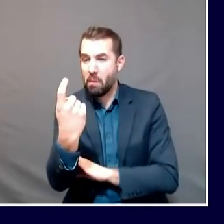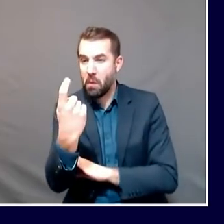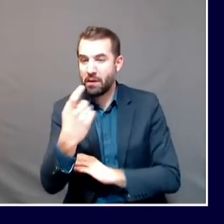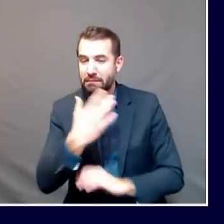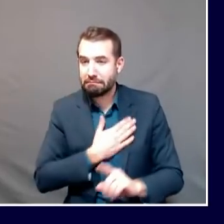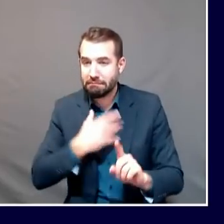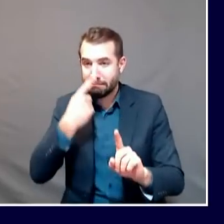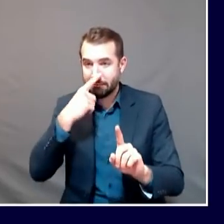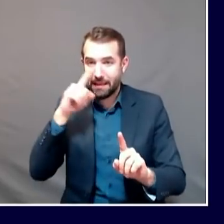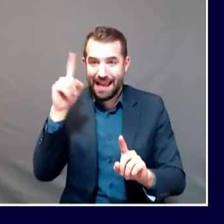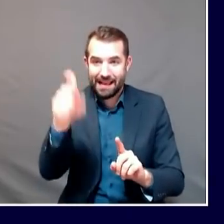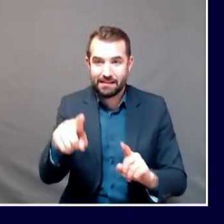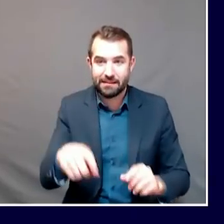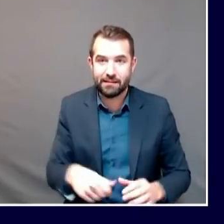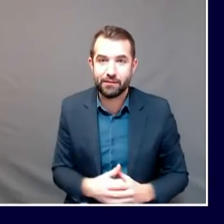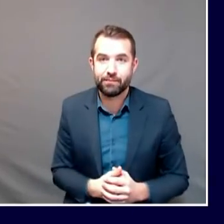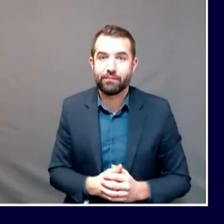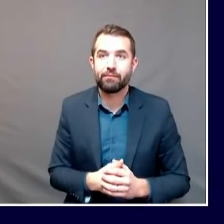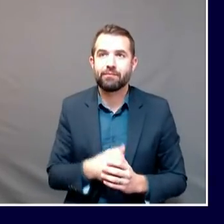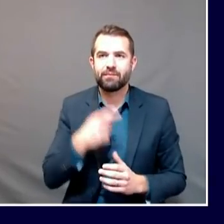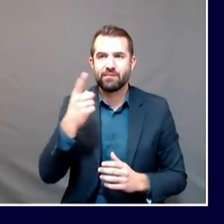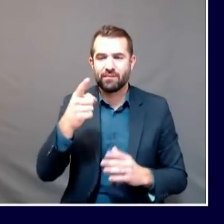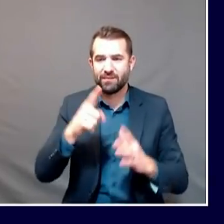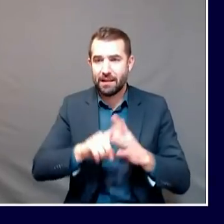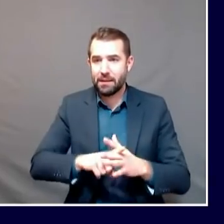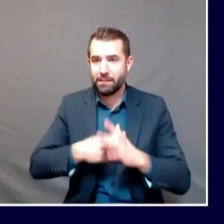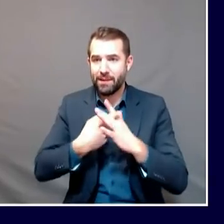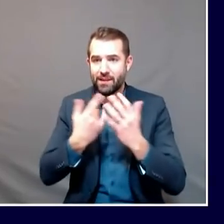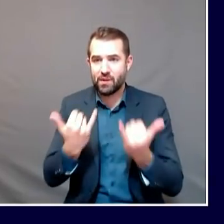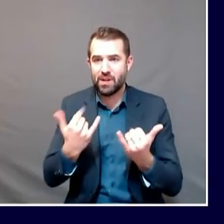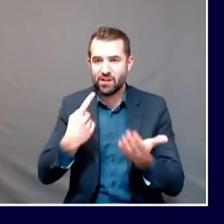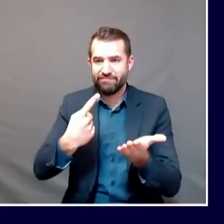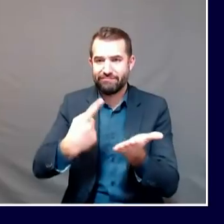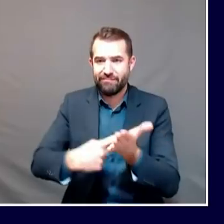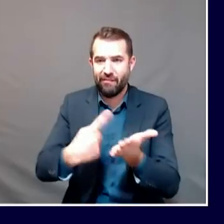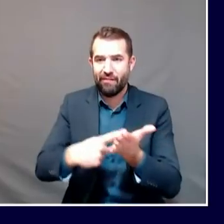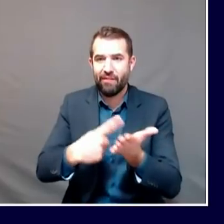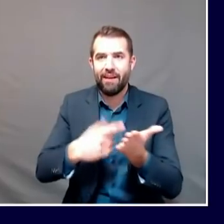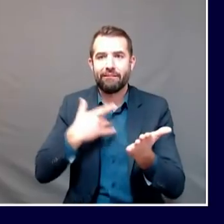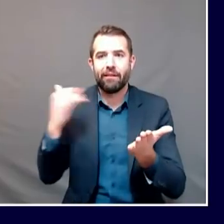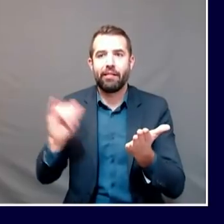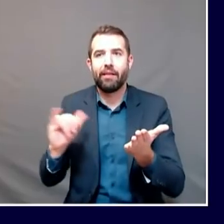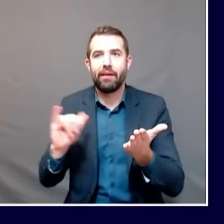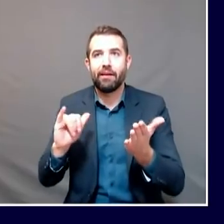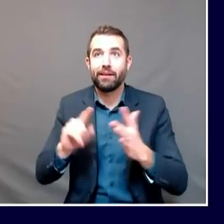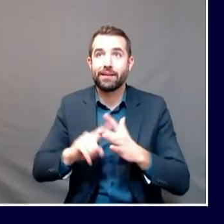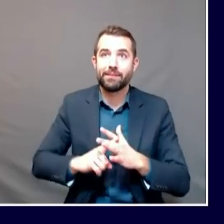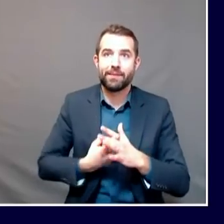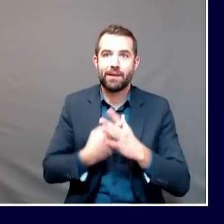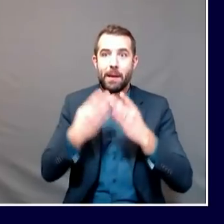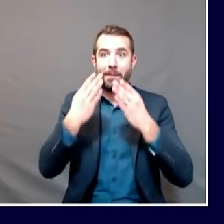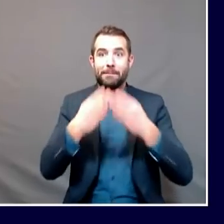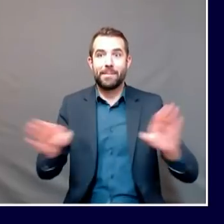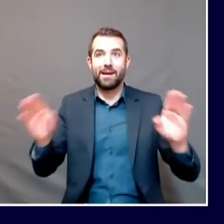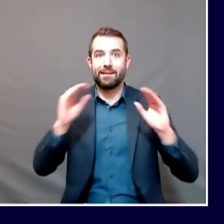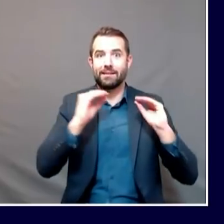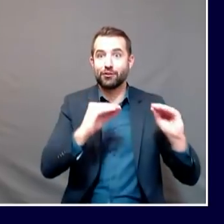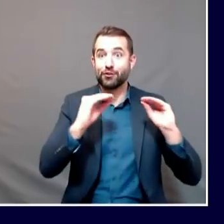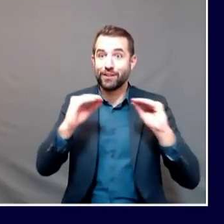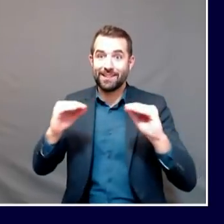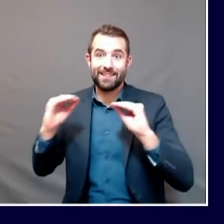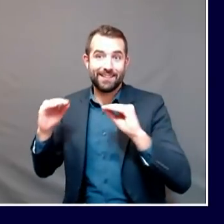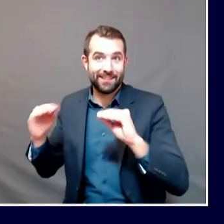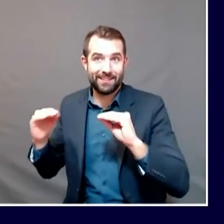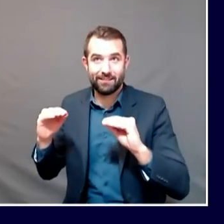Where you began today sounded a bit like the beginnings of sort of like a public education campaign, which I'm assuming the state must be planning